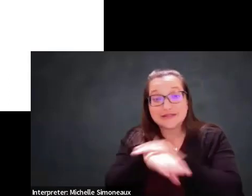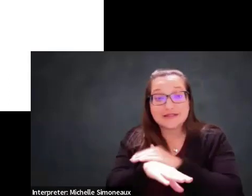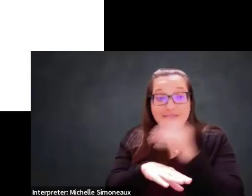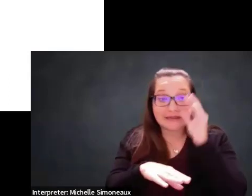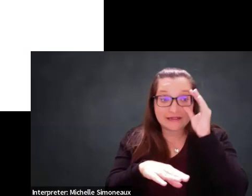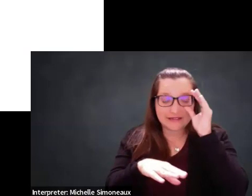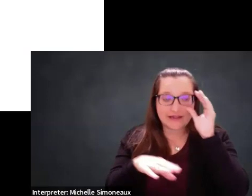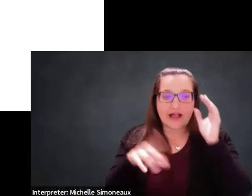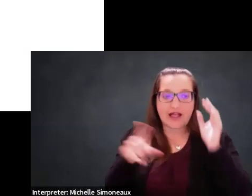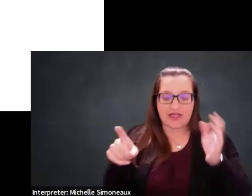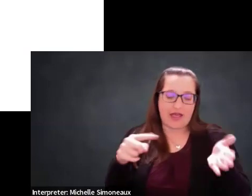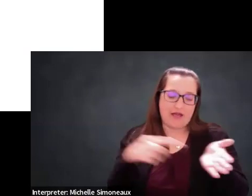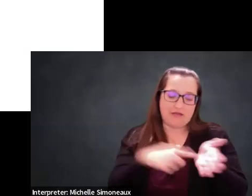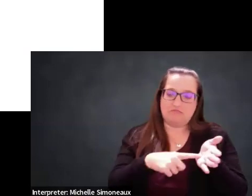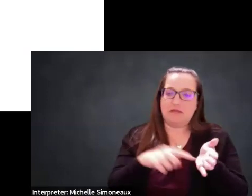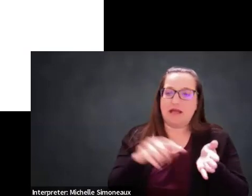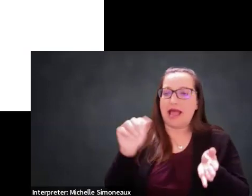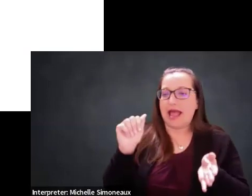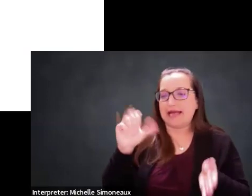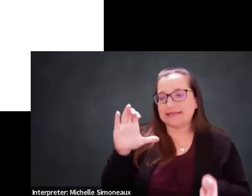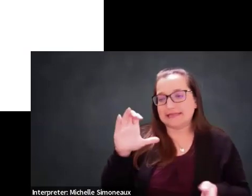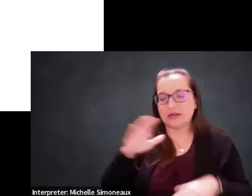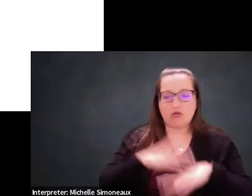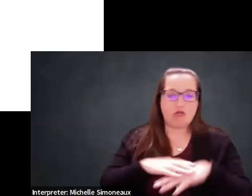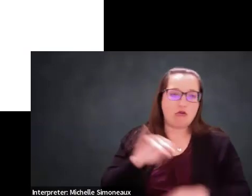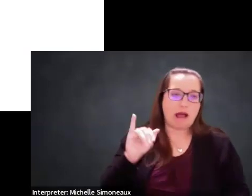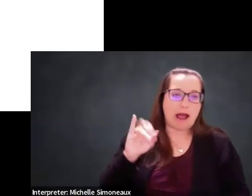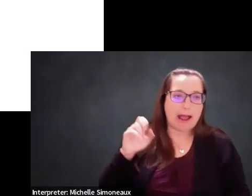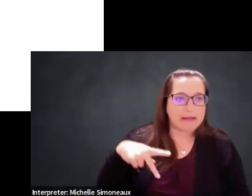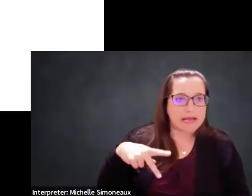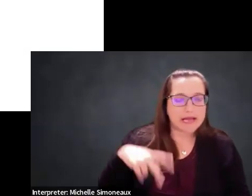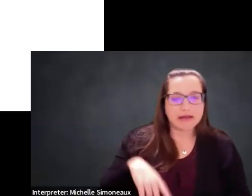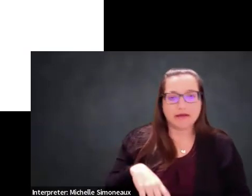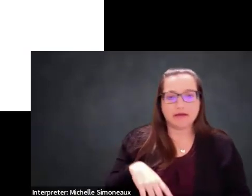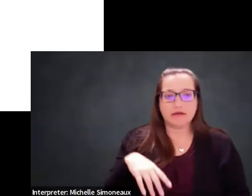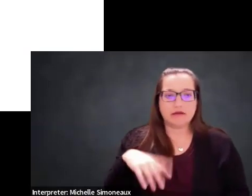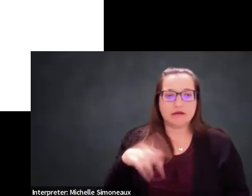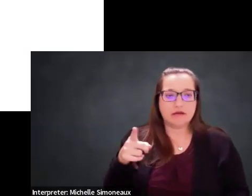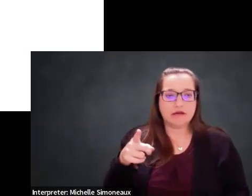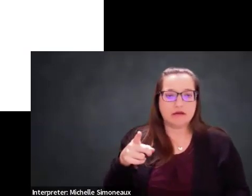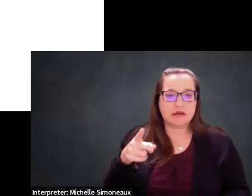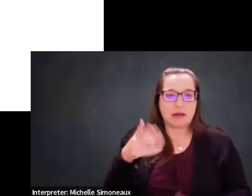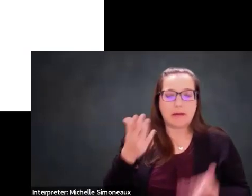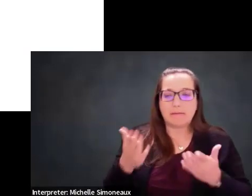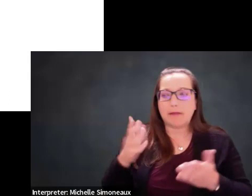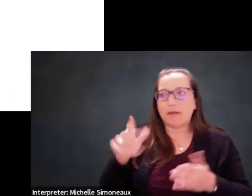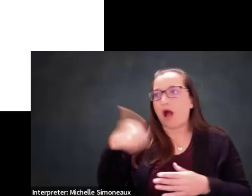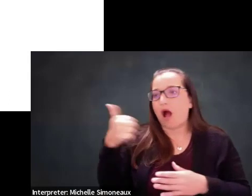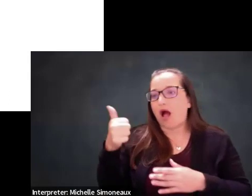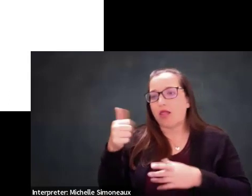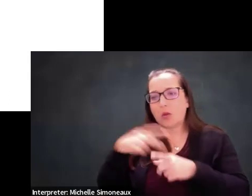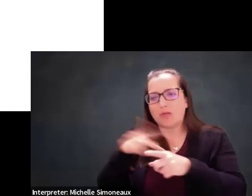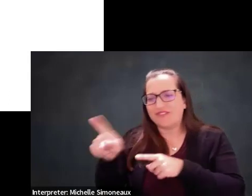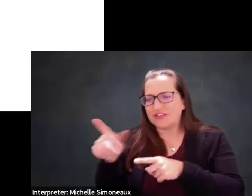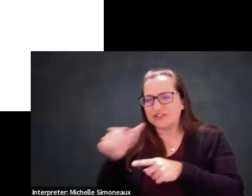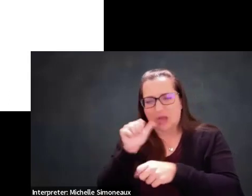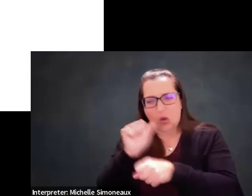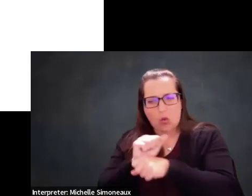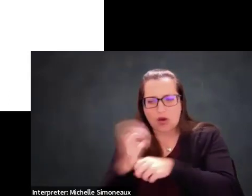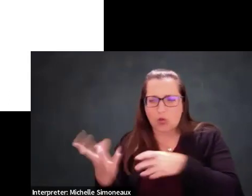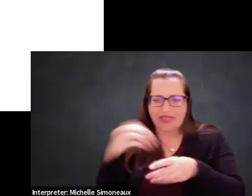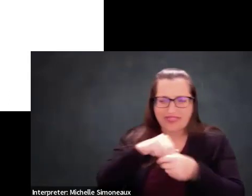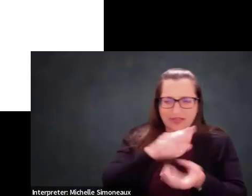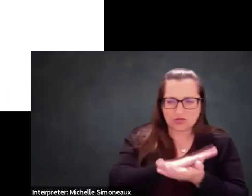on their, their IEP, maybe they were using it, where there weren't proper professionals who would be working within the school system. So that's where they